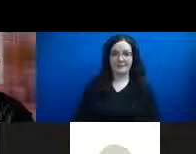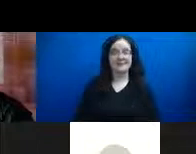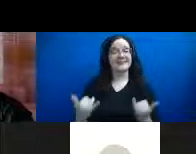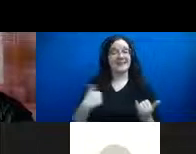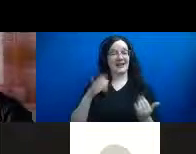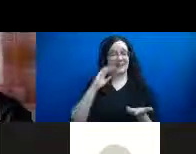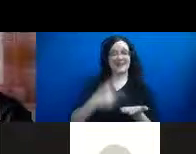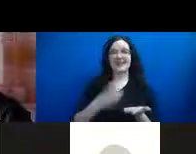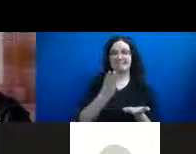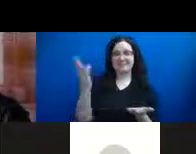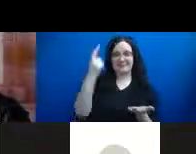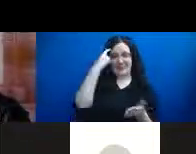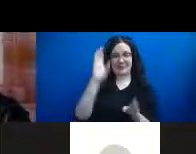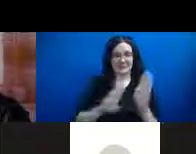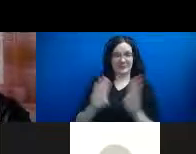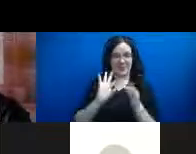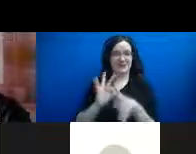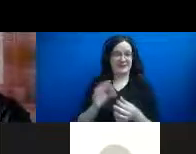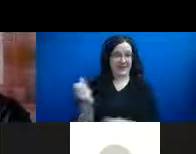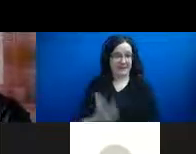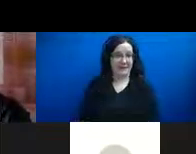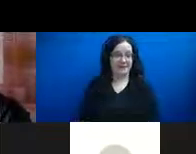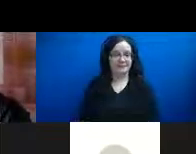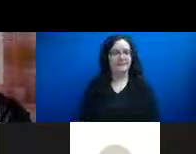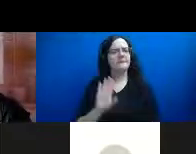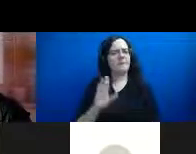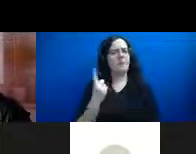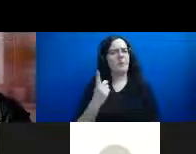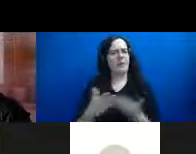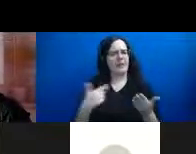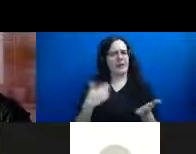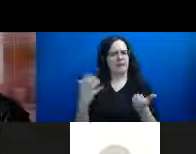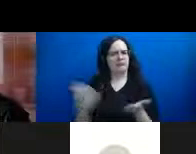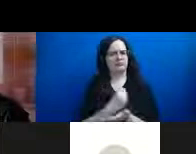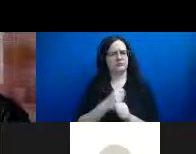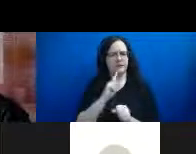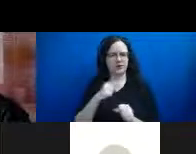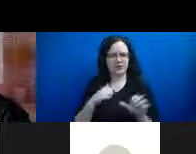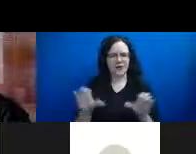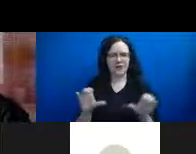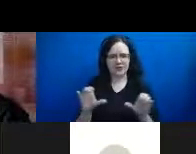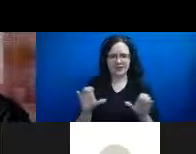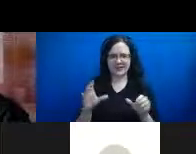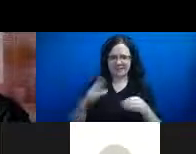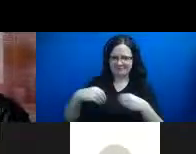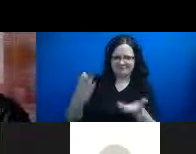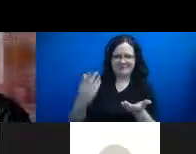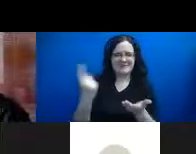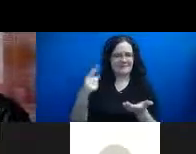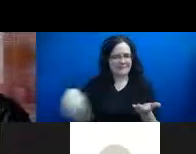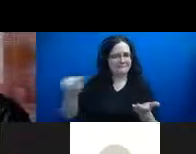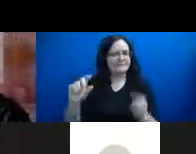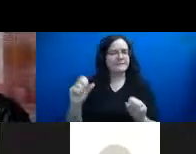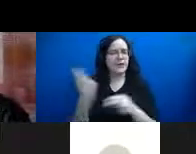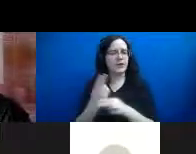gambling. And one of the things that I wanted to do is make sure that I do something that's usable for folks and